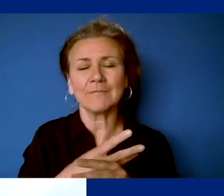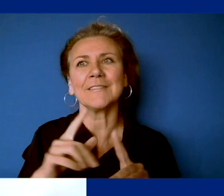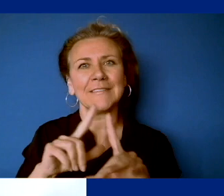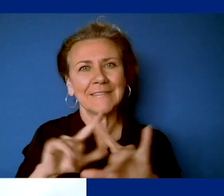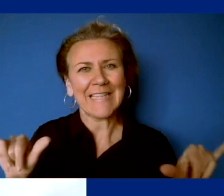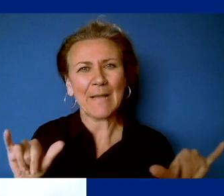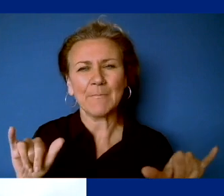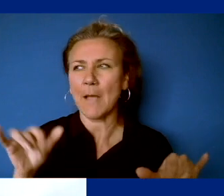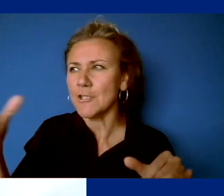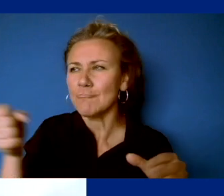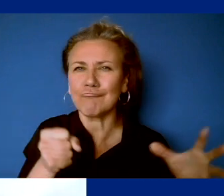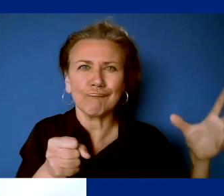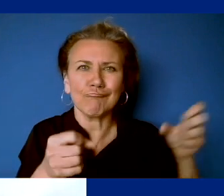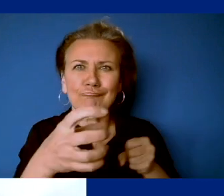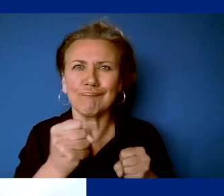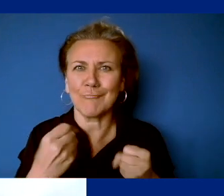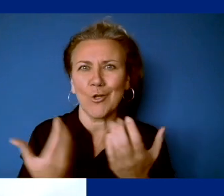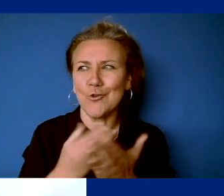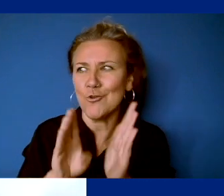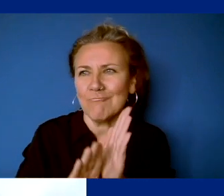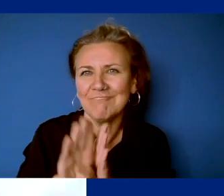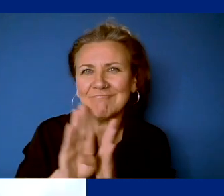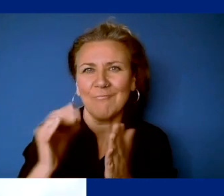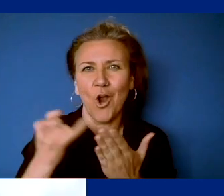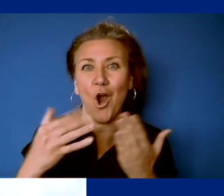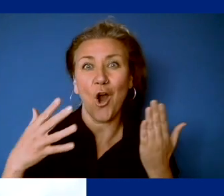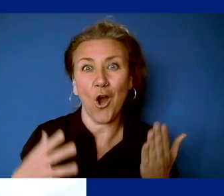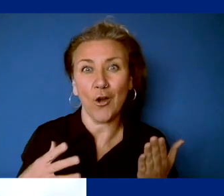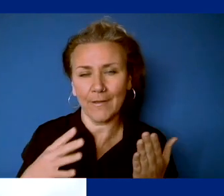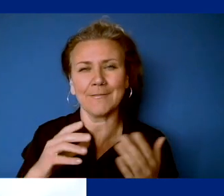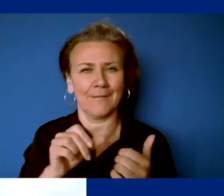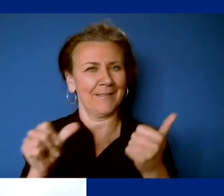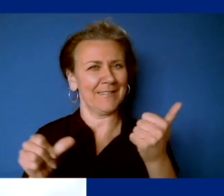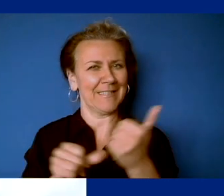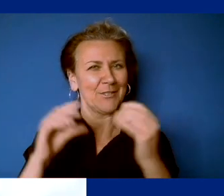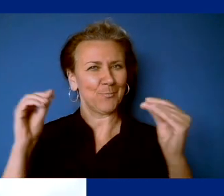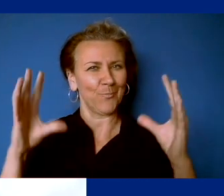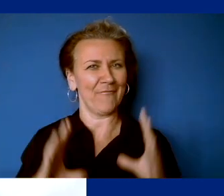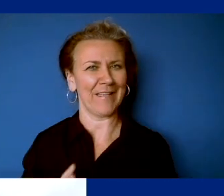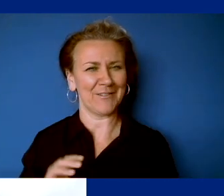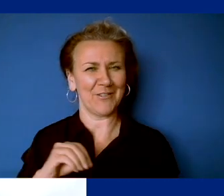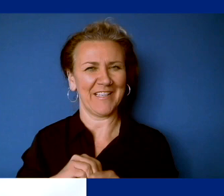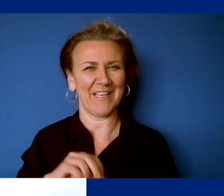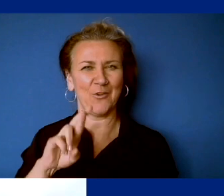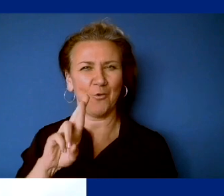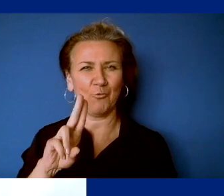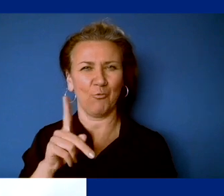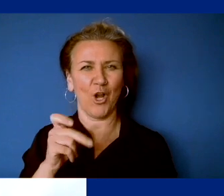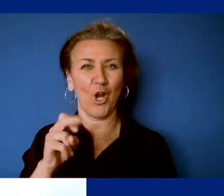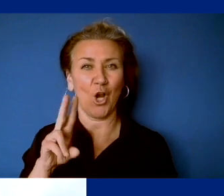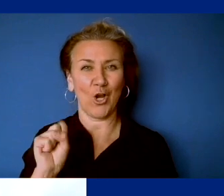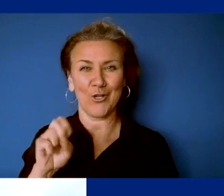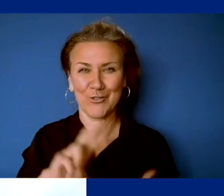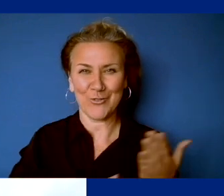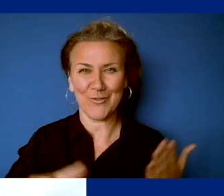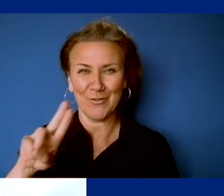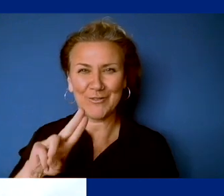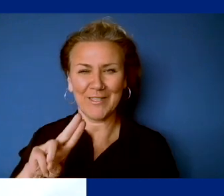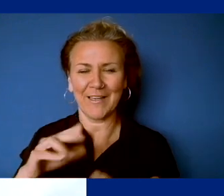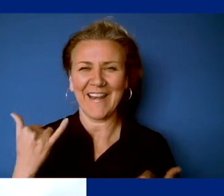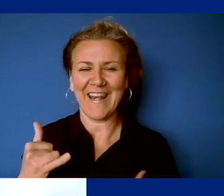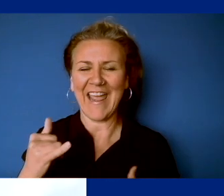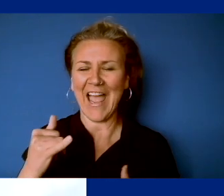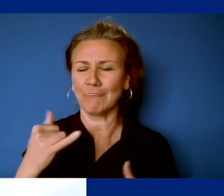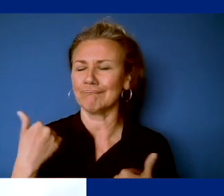also helping budding artists find their voice as an assistant professor of painting in the Department of Arts, Culture, and Media at Rutgers